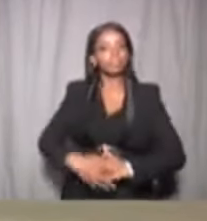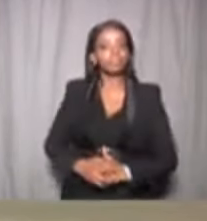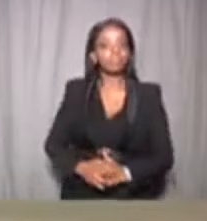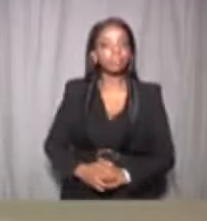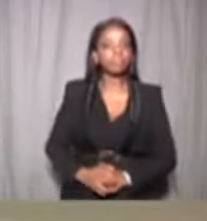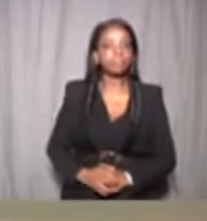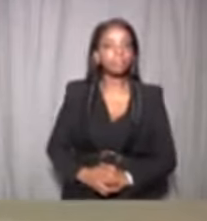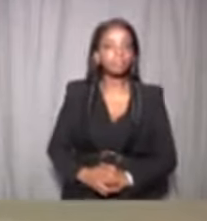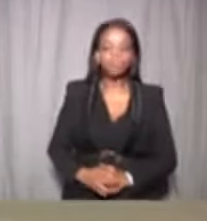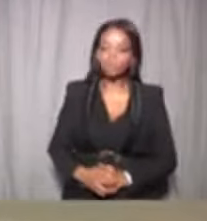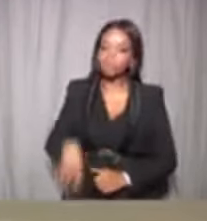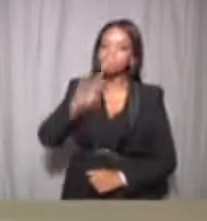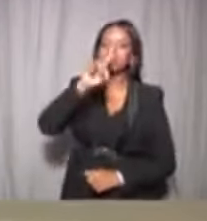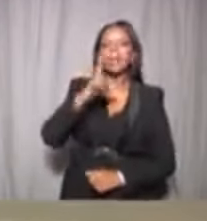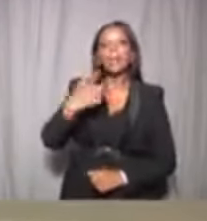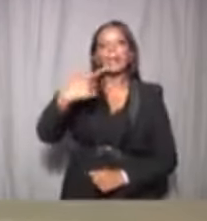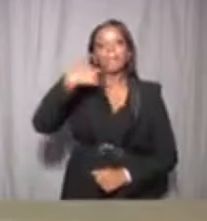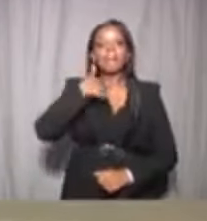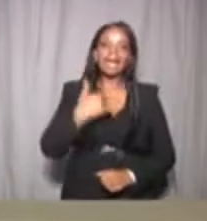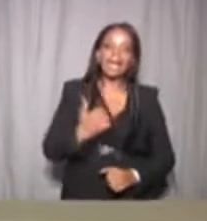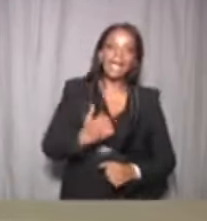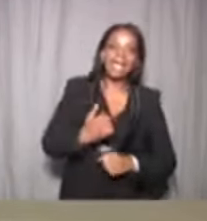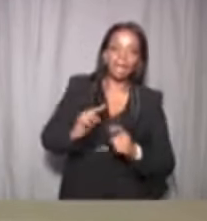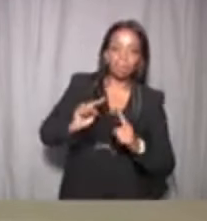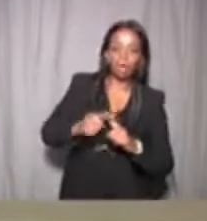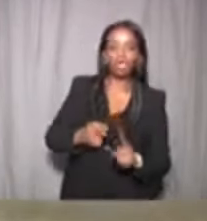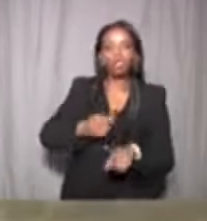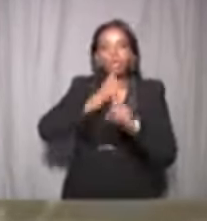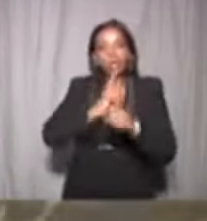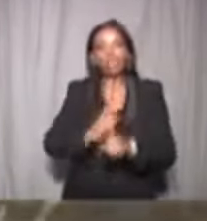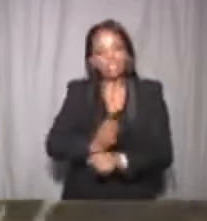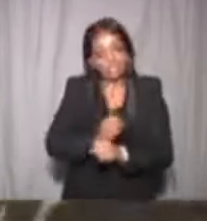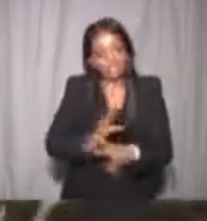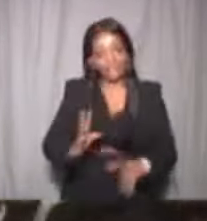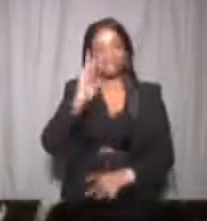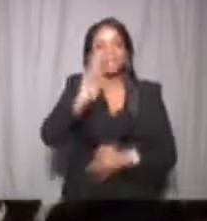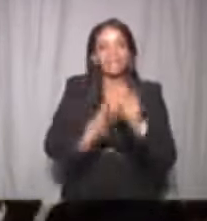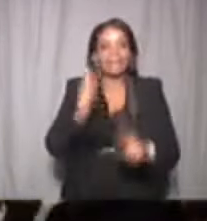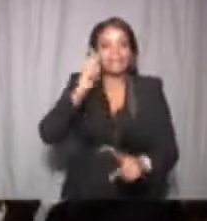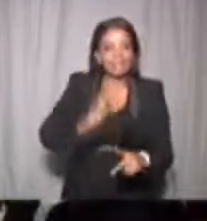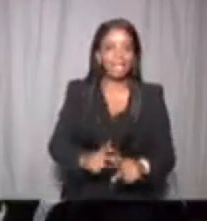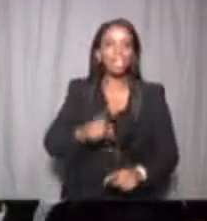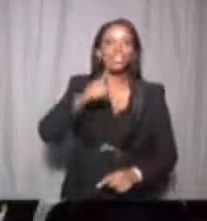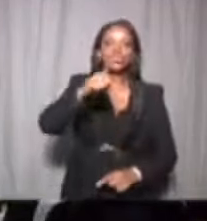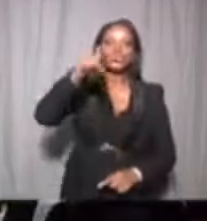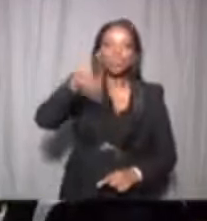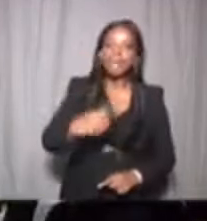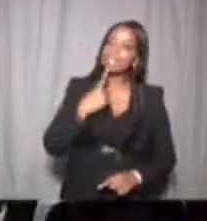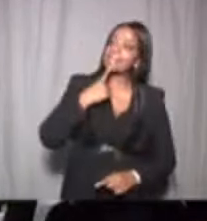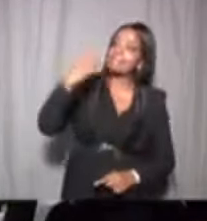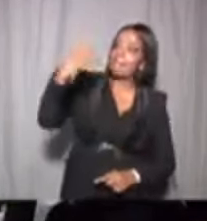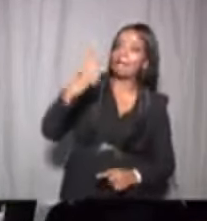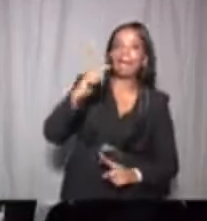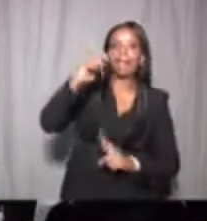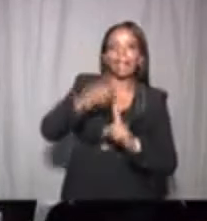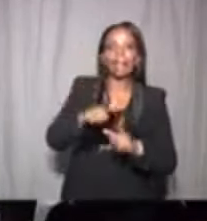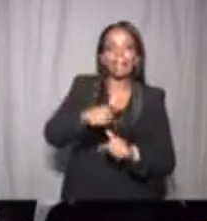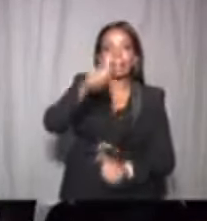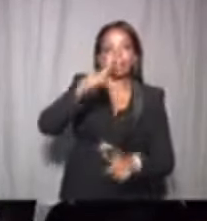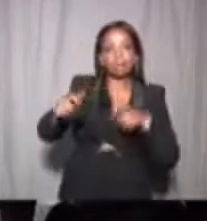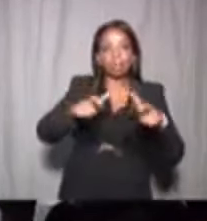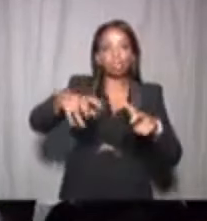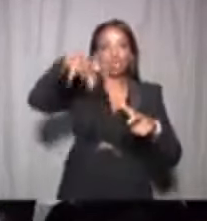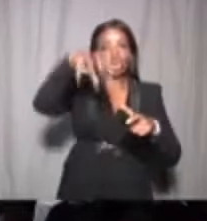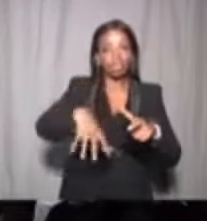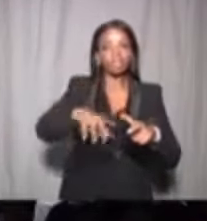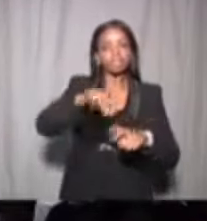Let me start my point of order again, and we follow the rule. You allow the Premier to sit down, and I proceed. You are not